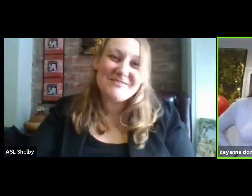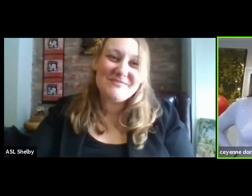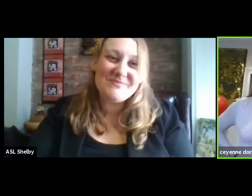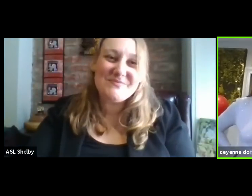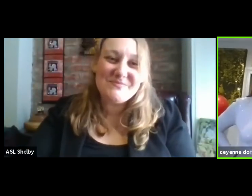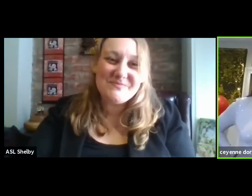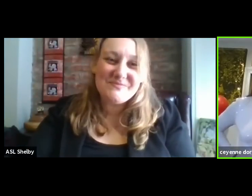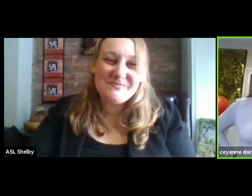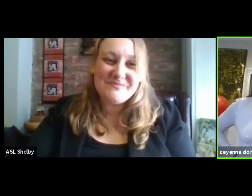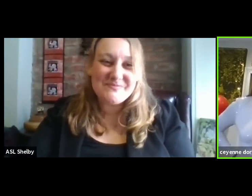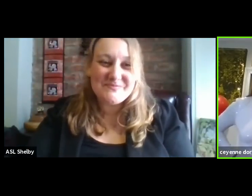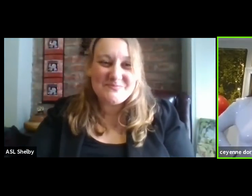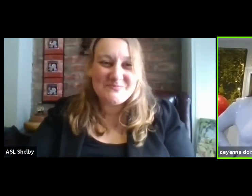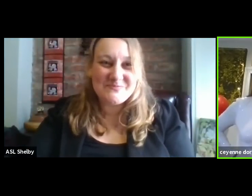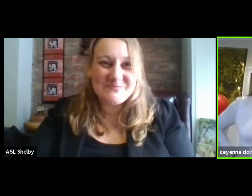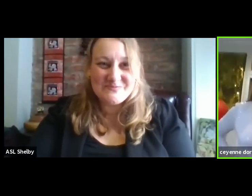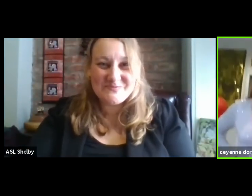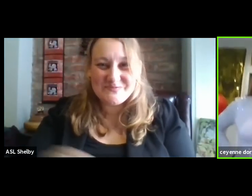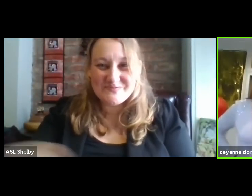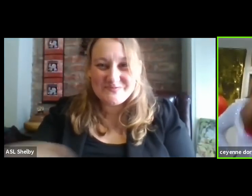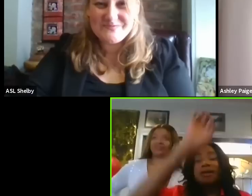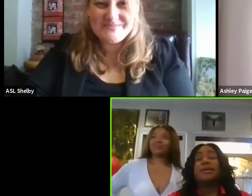Do I have to unmute?